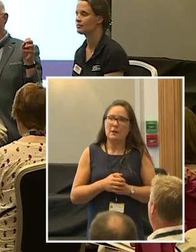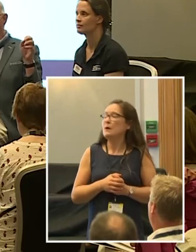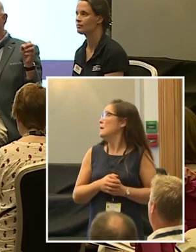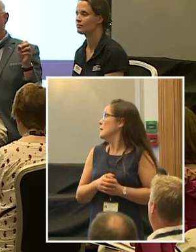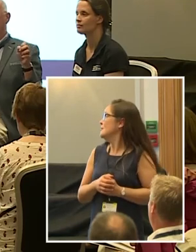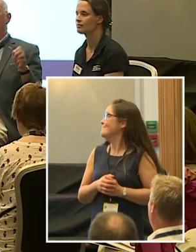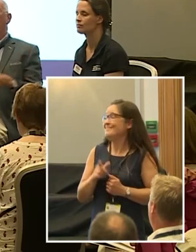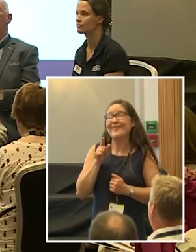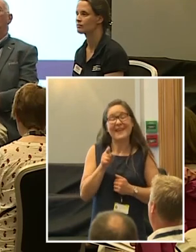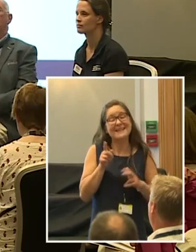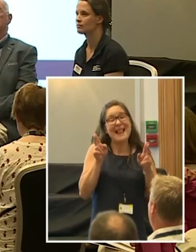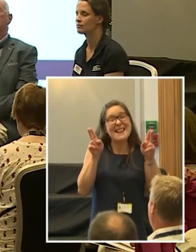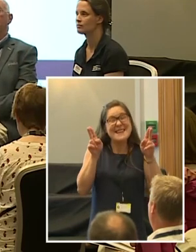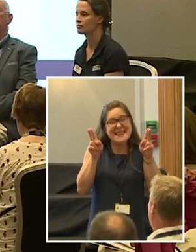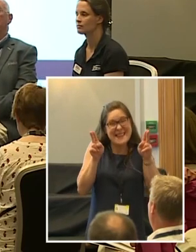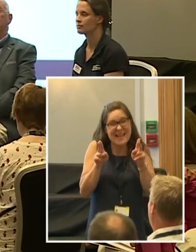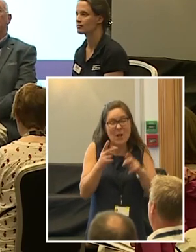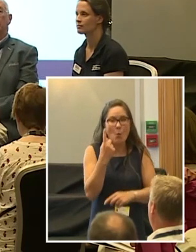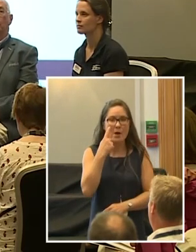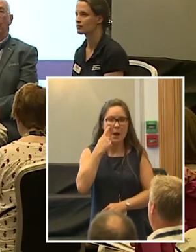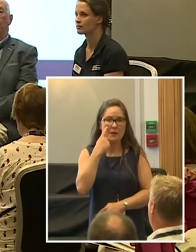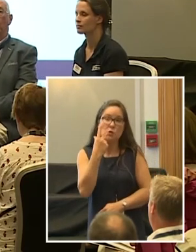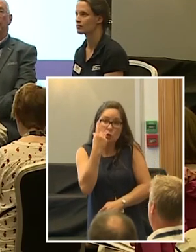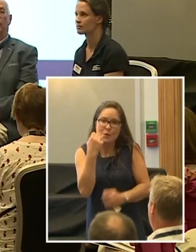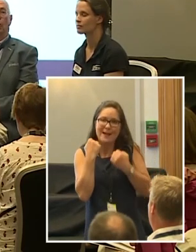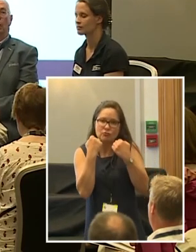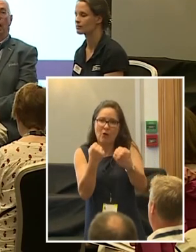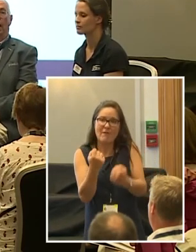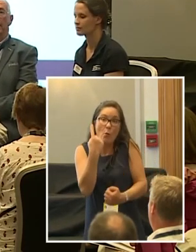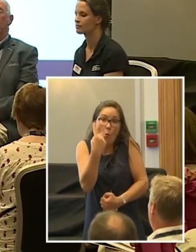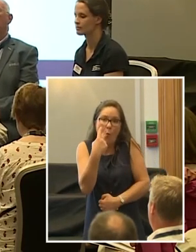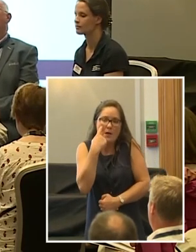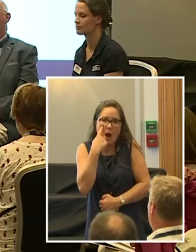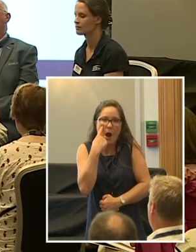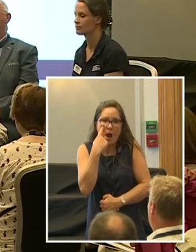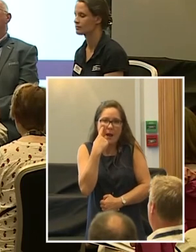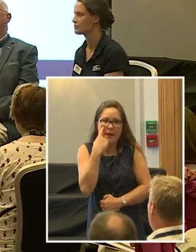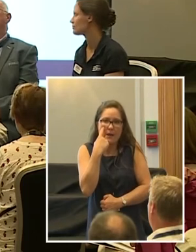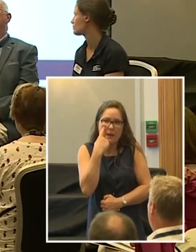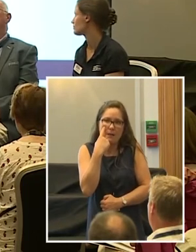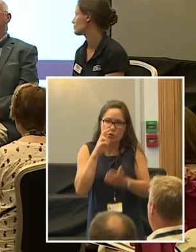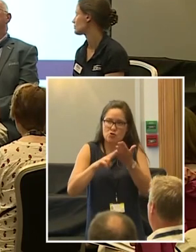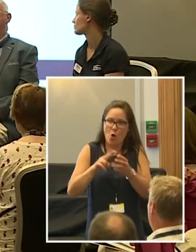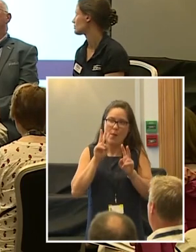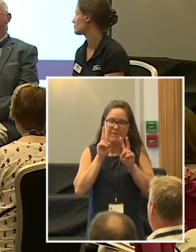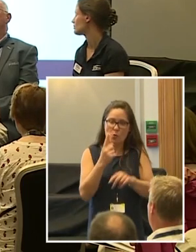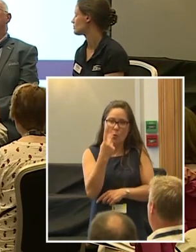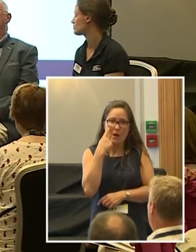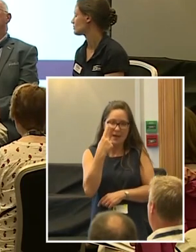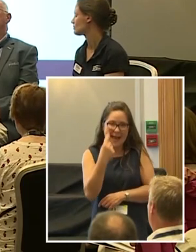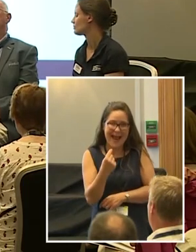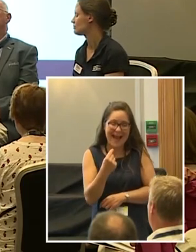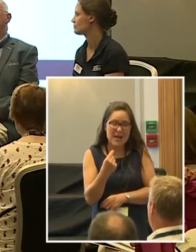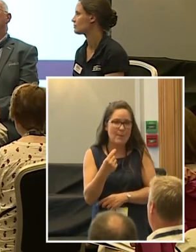slightly less than one eye. So you can drive a car with one normal eye, but if you don't have